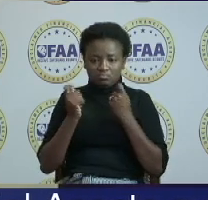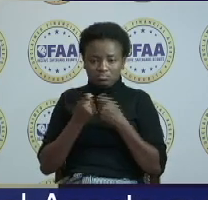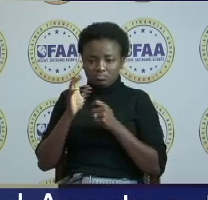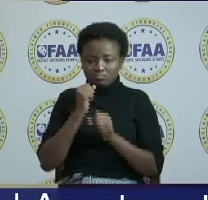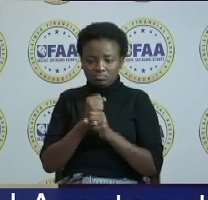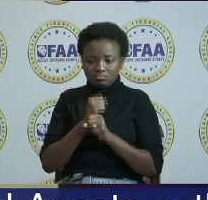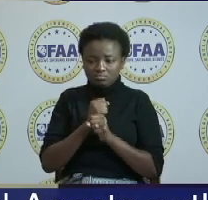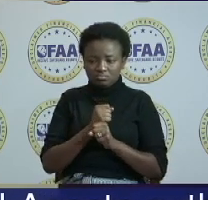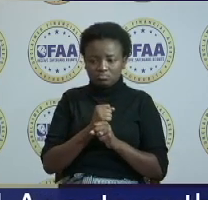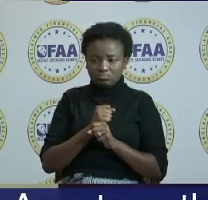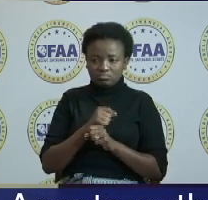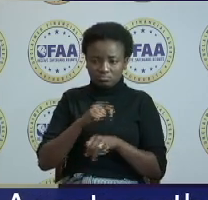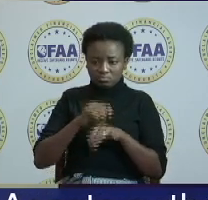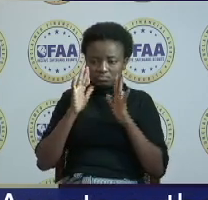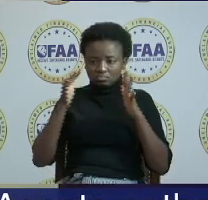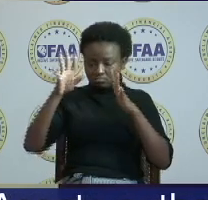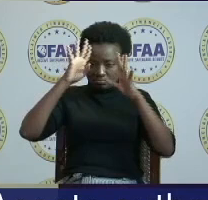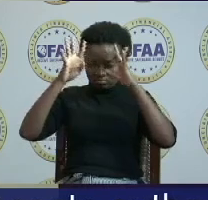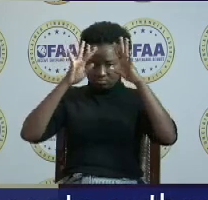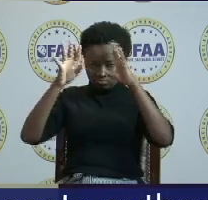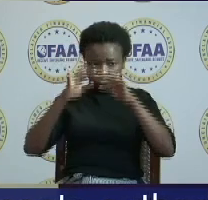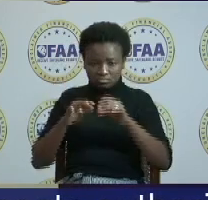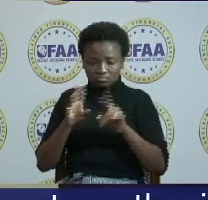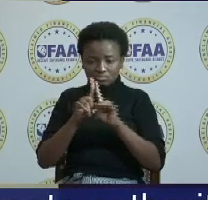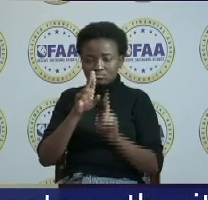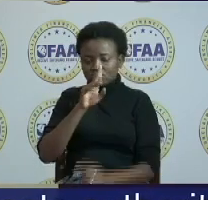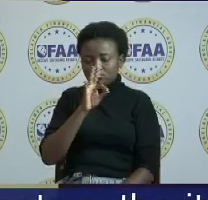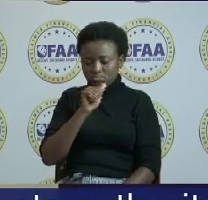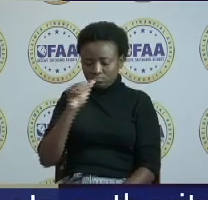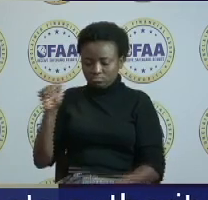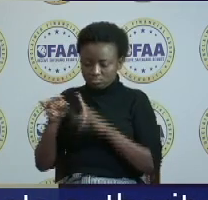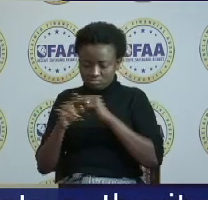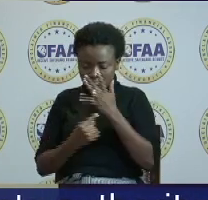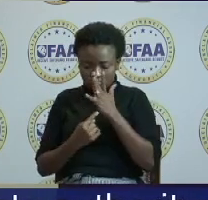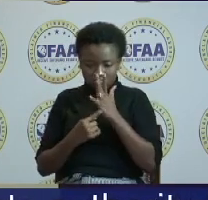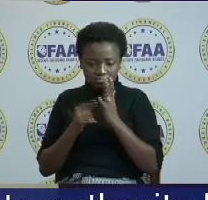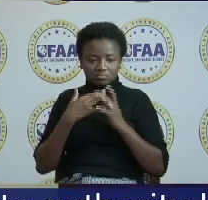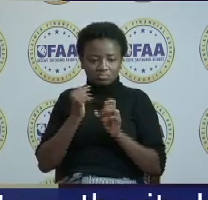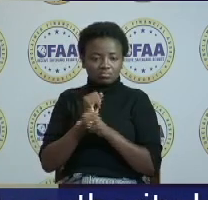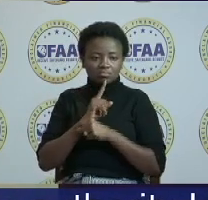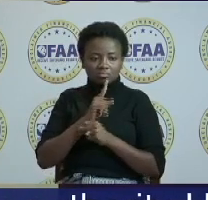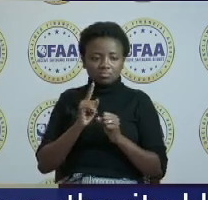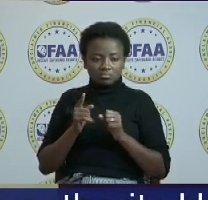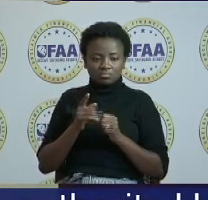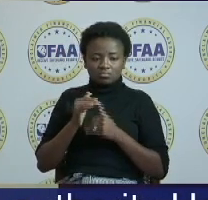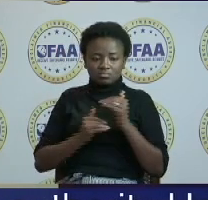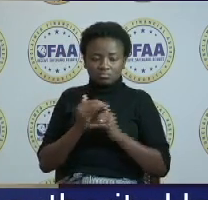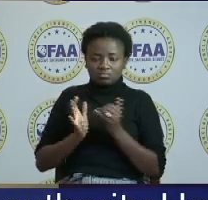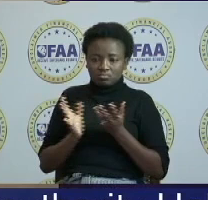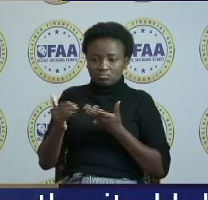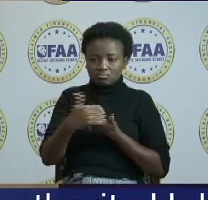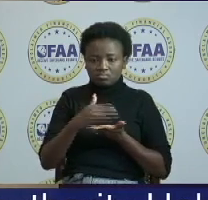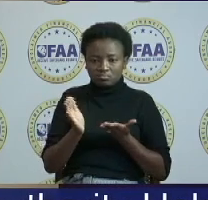of UFAA's space in terms of technology, in making sure that they make these processes easy to use. The question